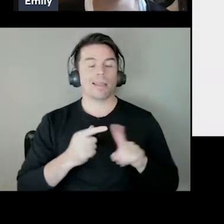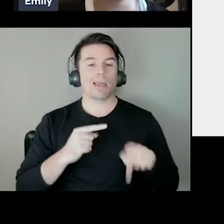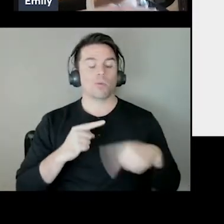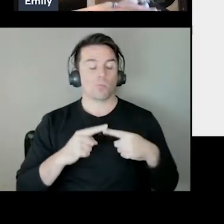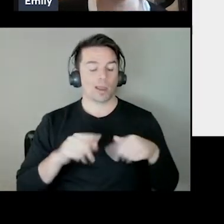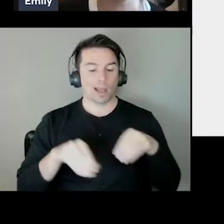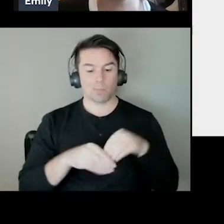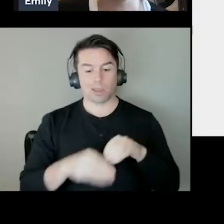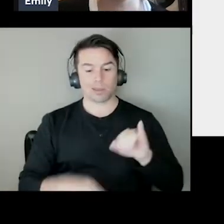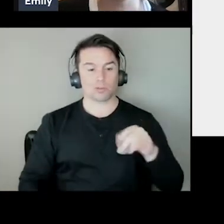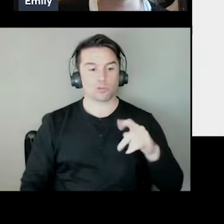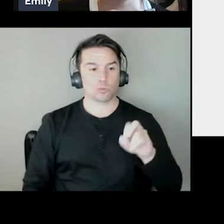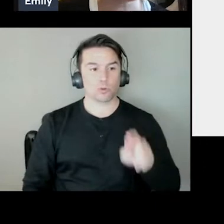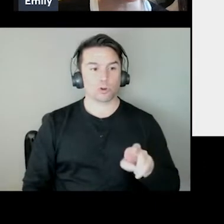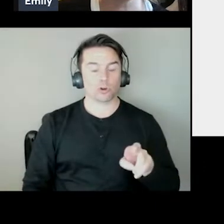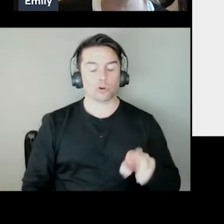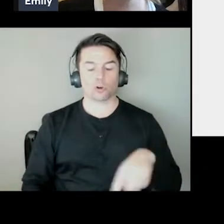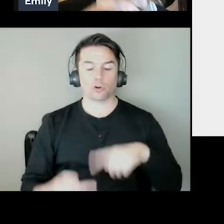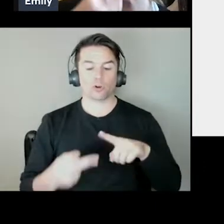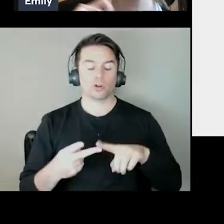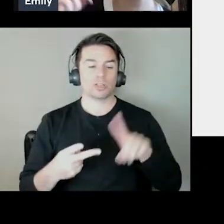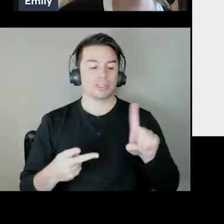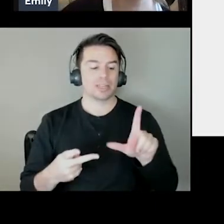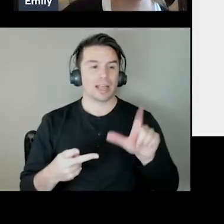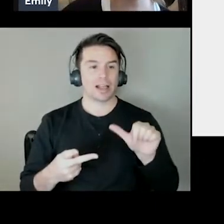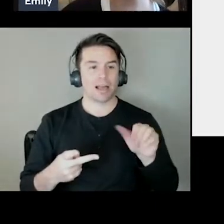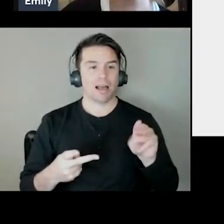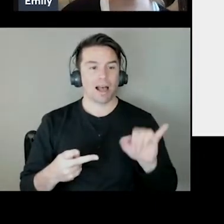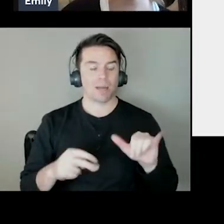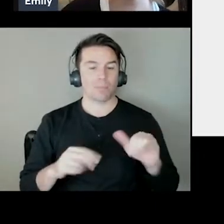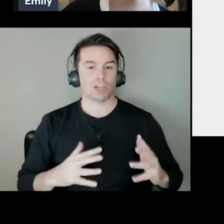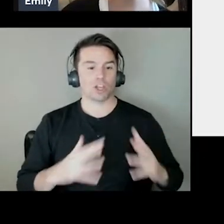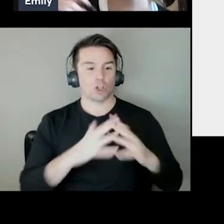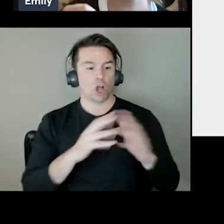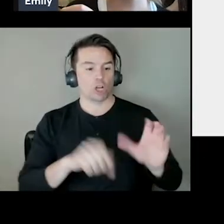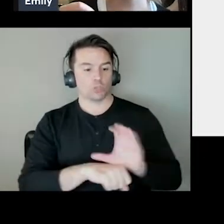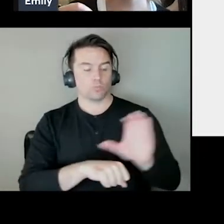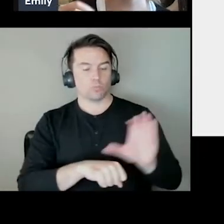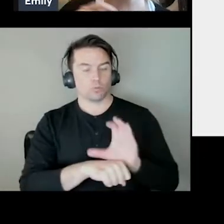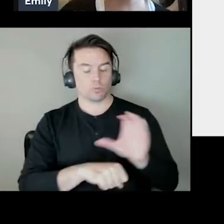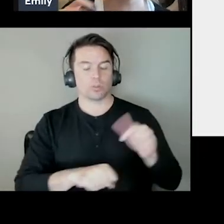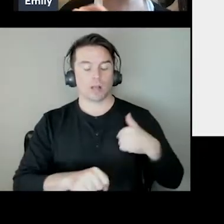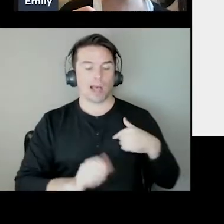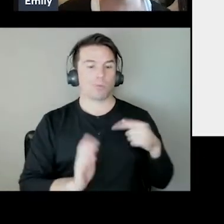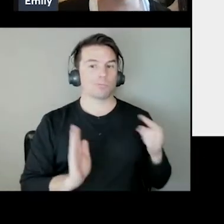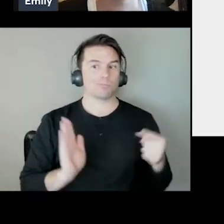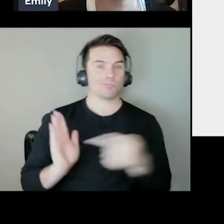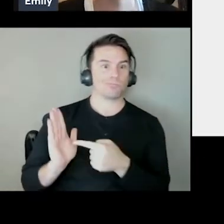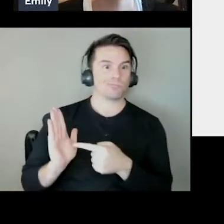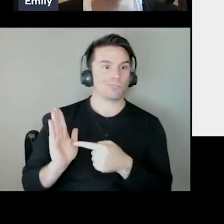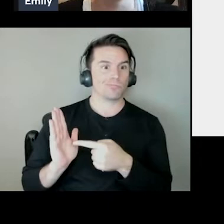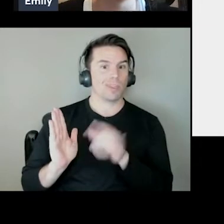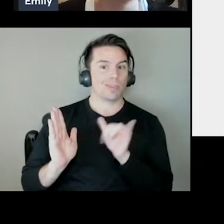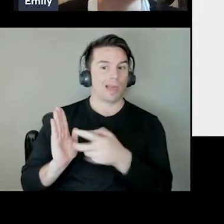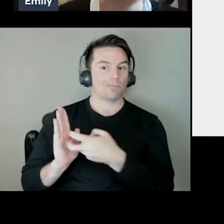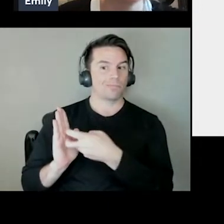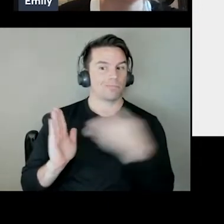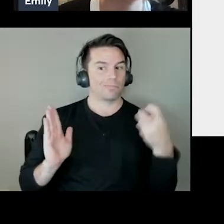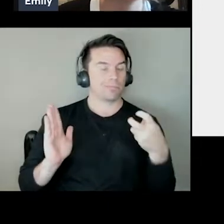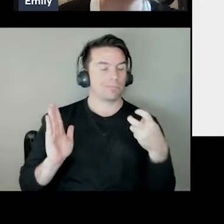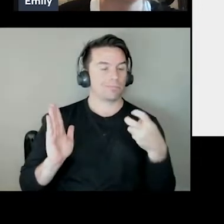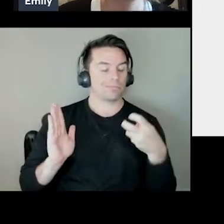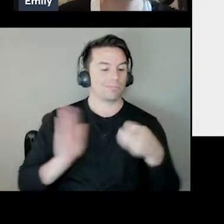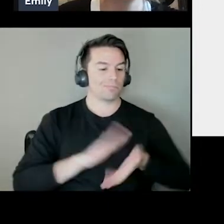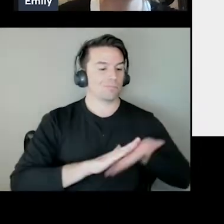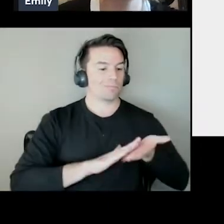my, DLAMI launched machine, then I'm going to point to that and then basically download it and try and run it locally.